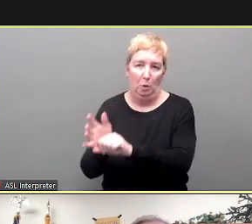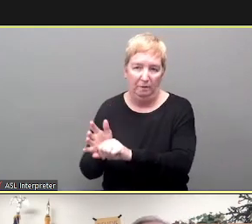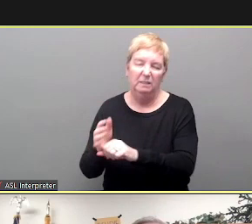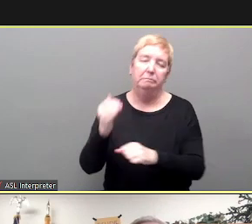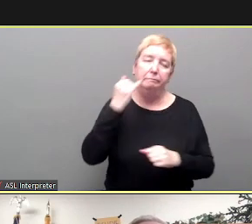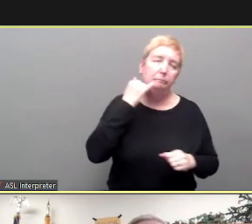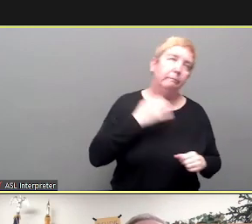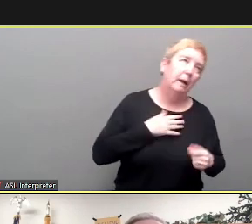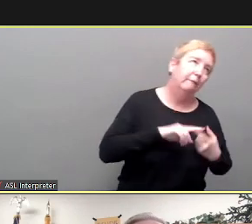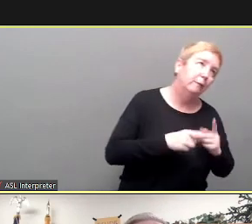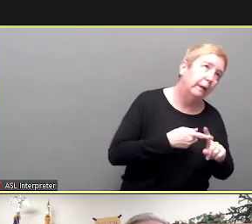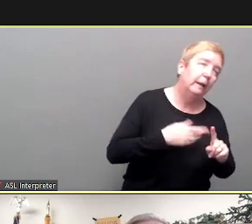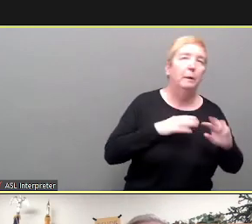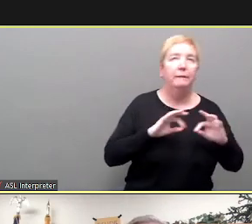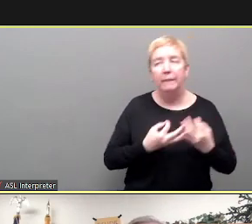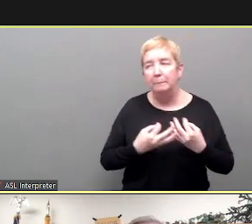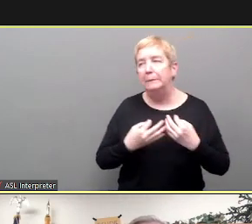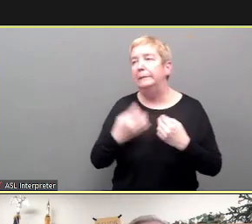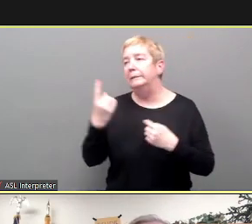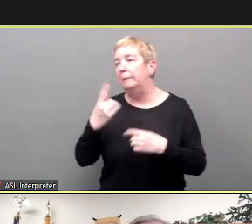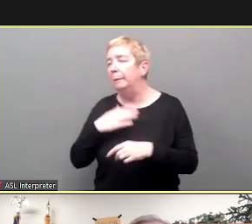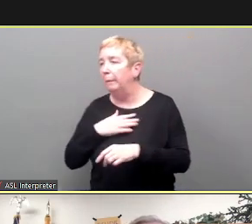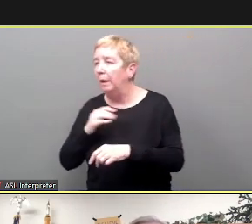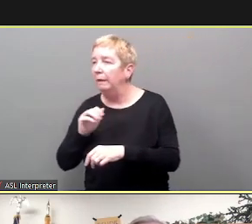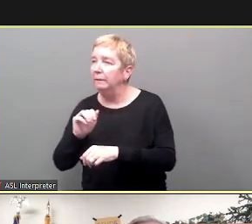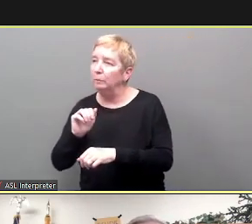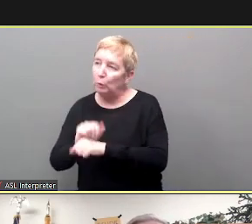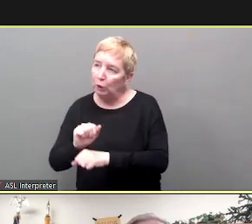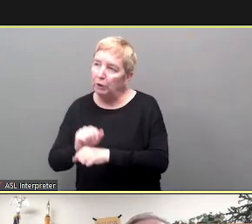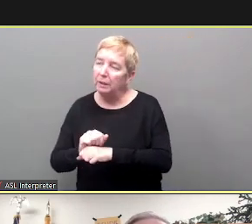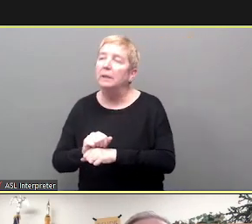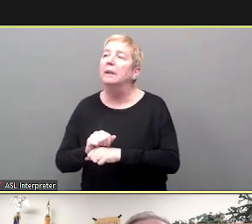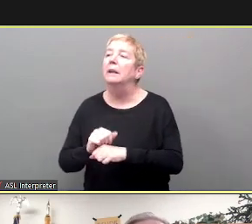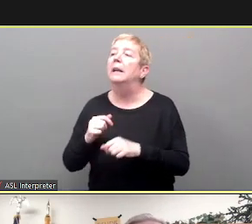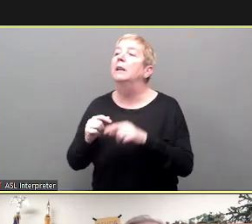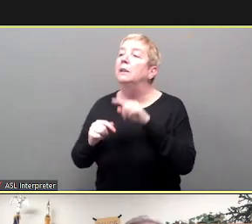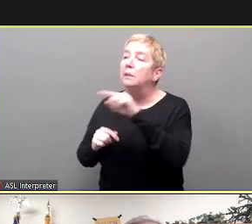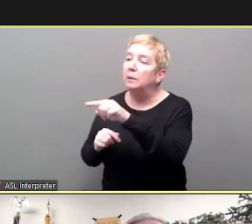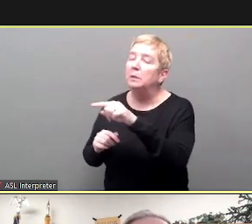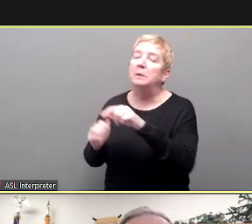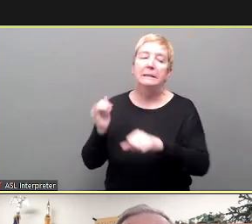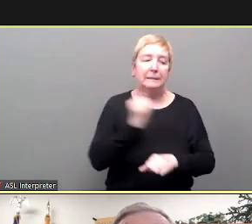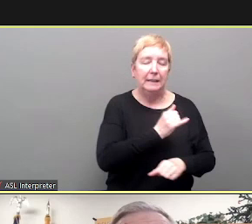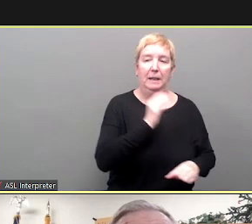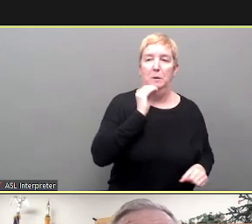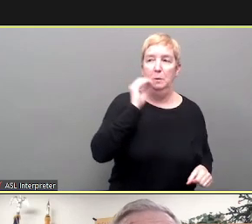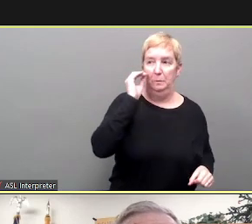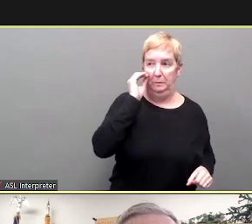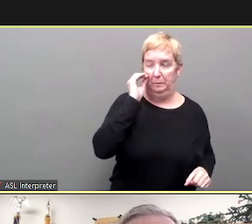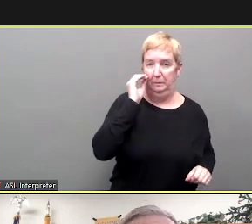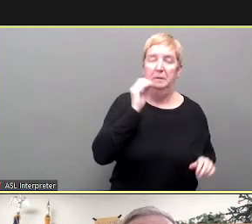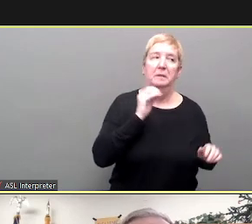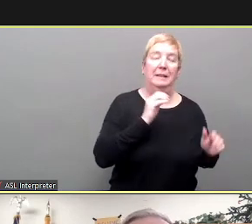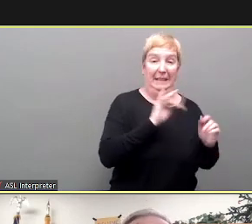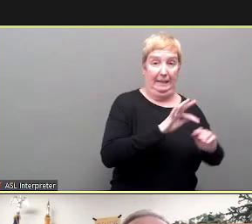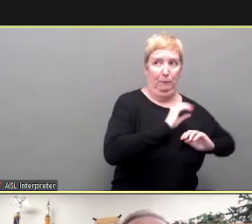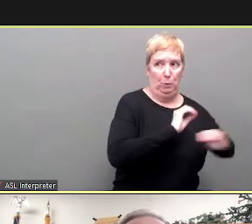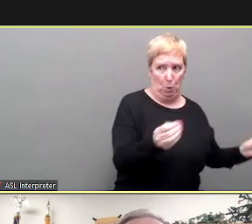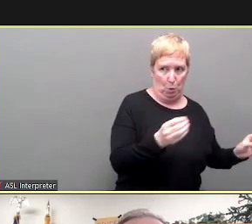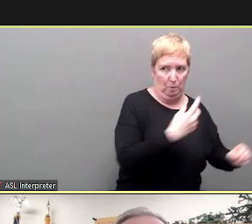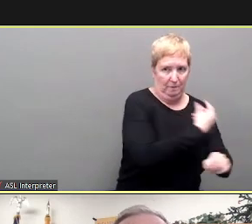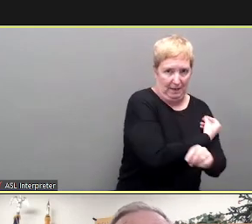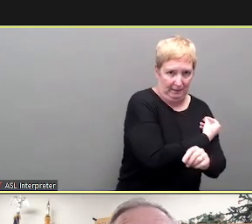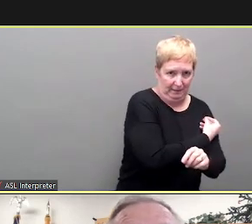coworker. You're not fully vaccinated, stay home for 5 days, come back with a mask. If you are fully vaccinated and you've